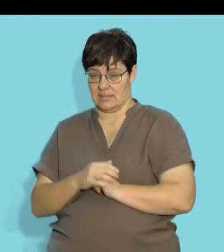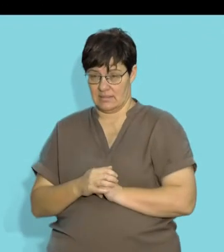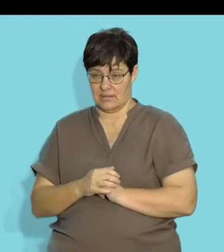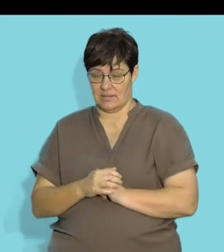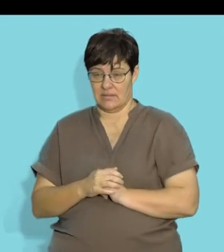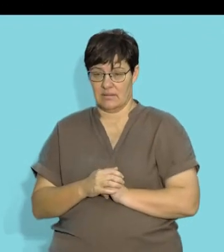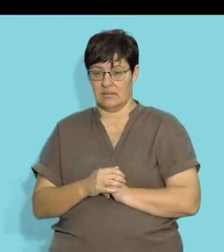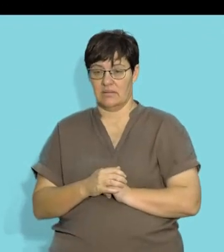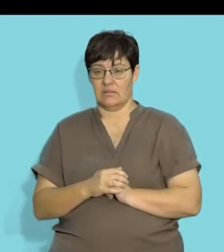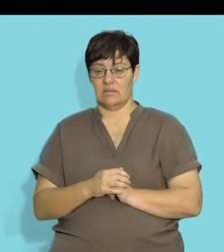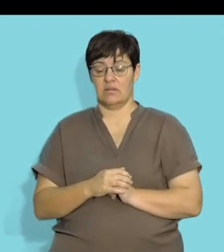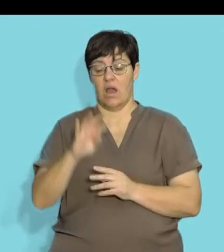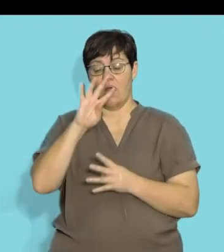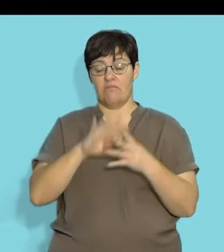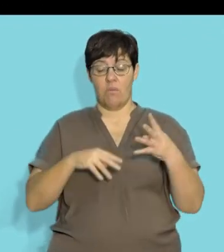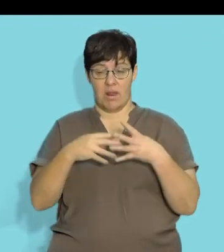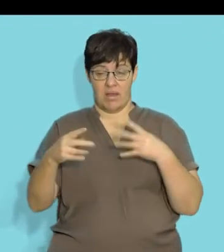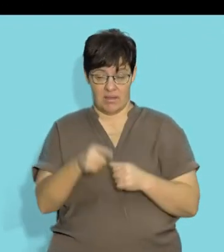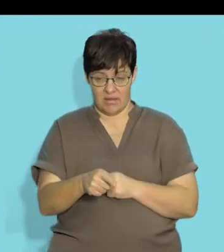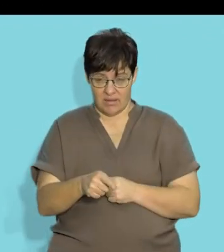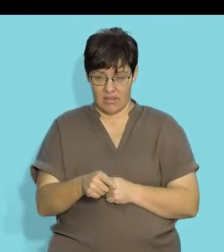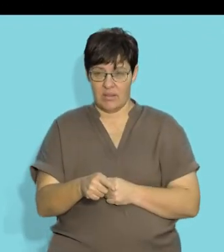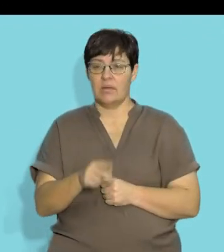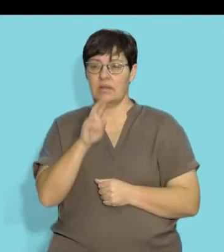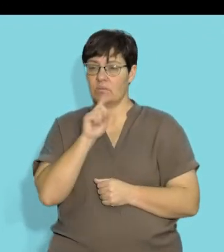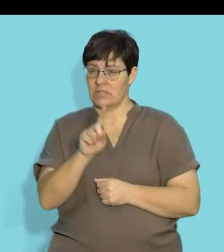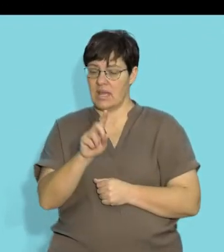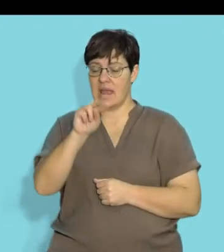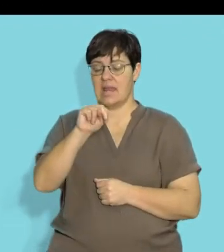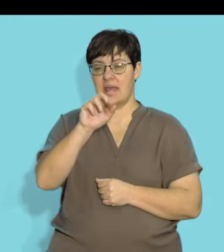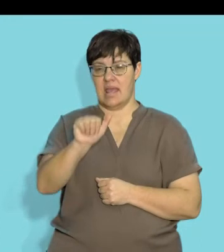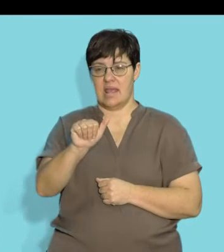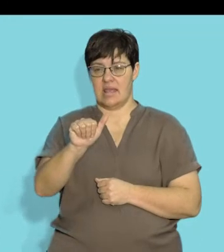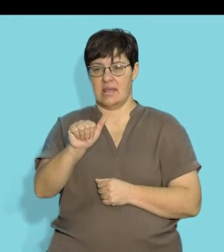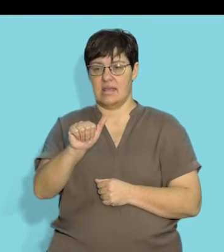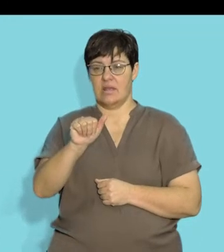the formula for sodium sulfate then becomes